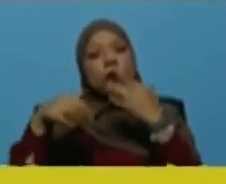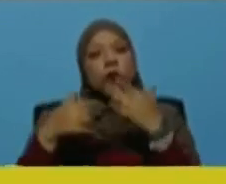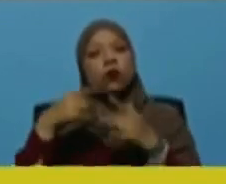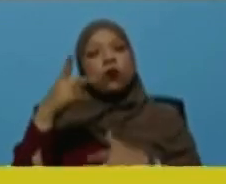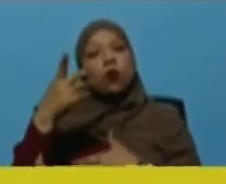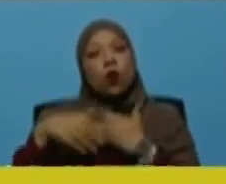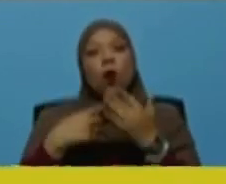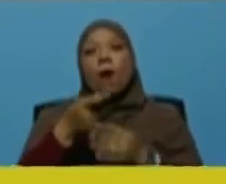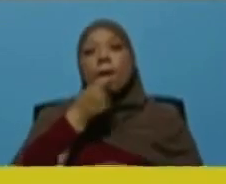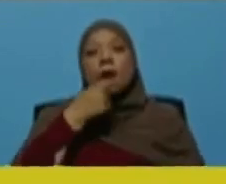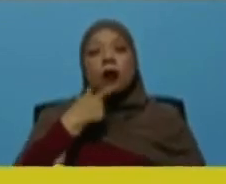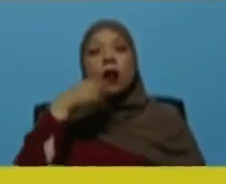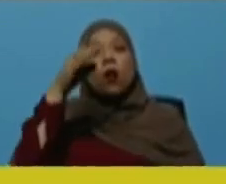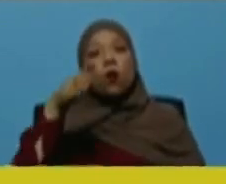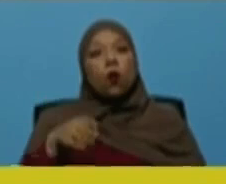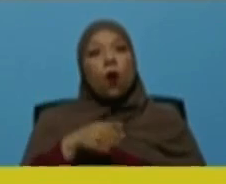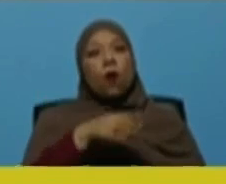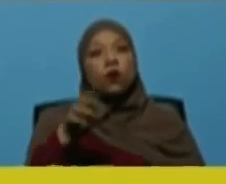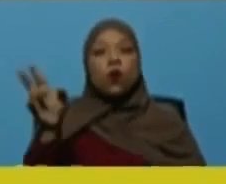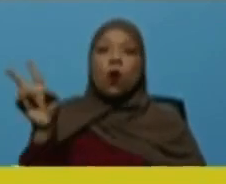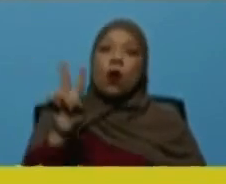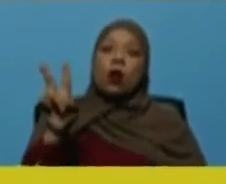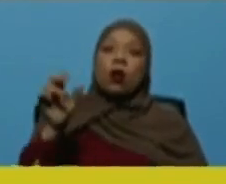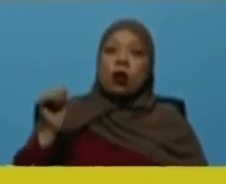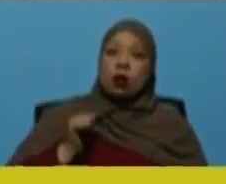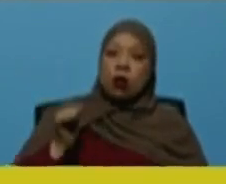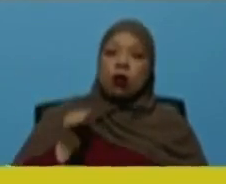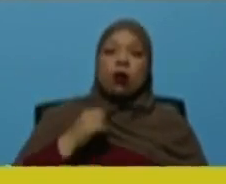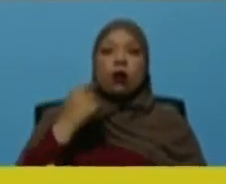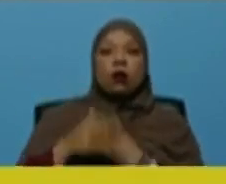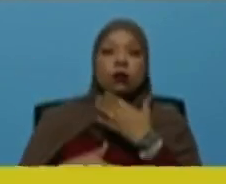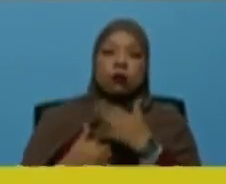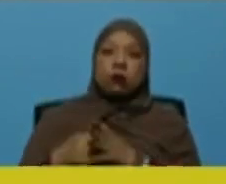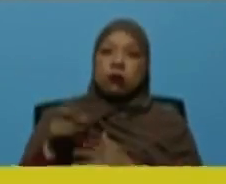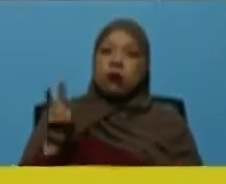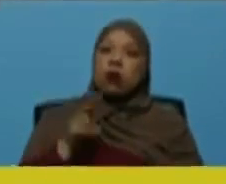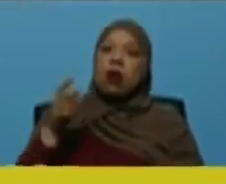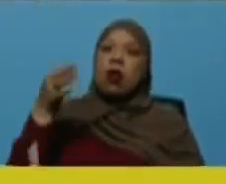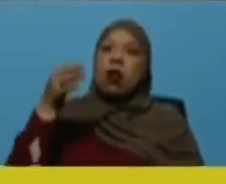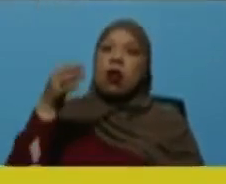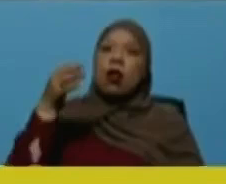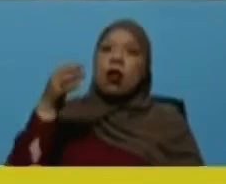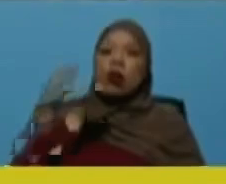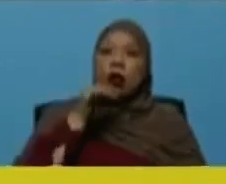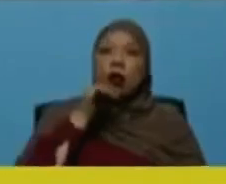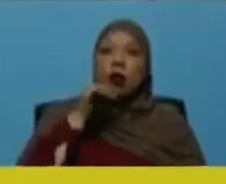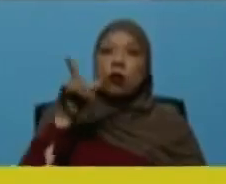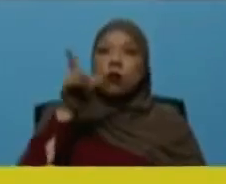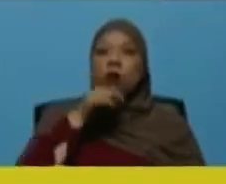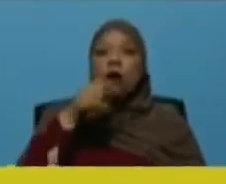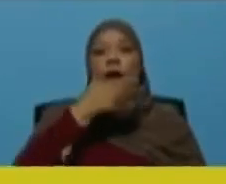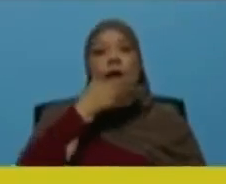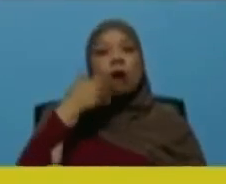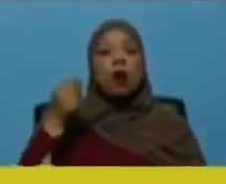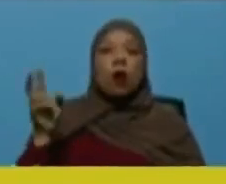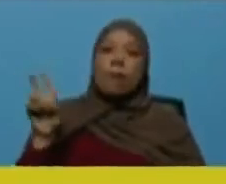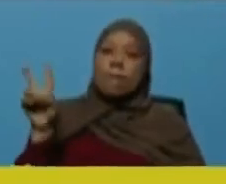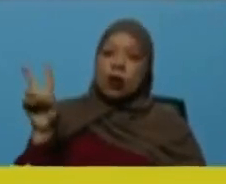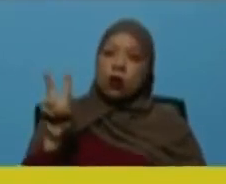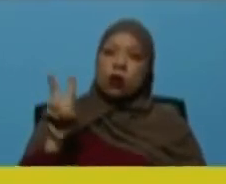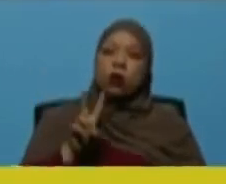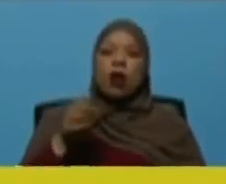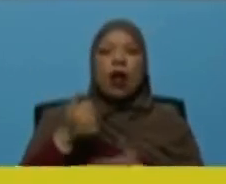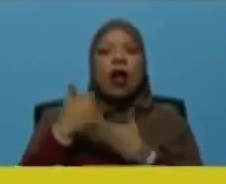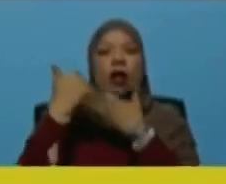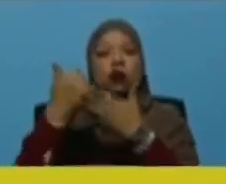miracles. Blessed times have arrived from Venezuela. Let's take advantage of these times to build a better homeland, to